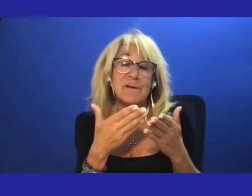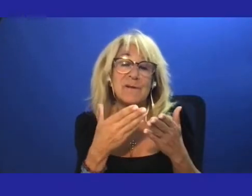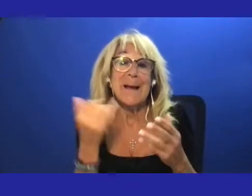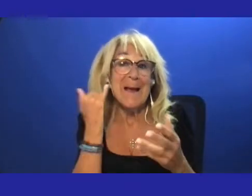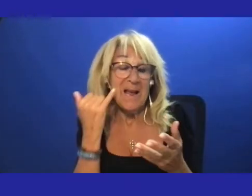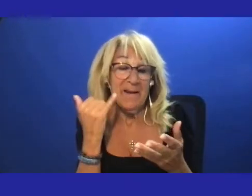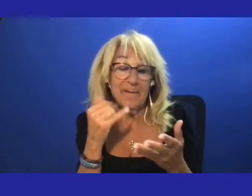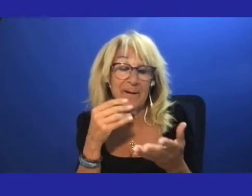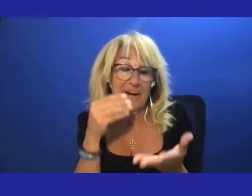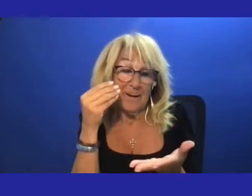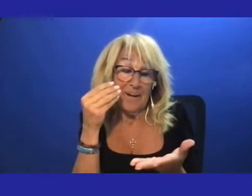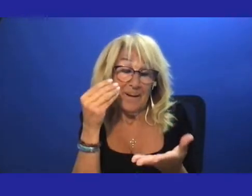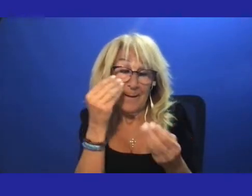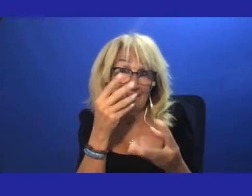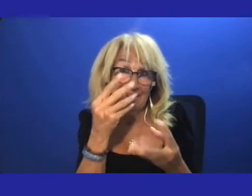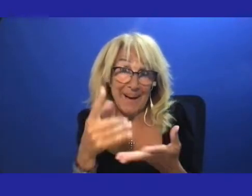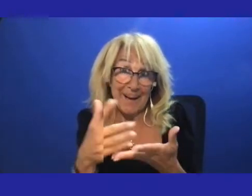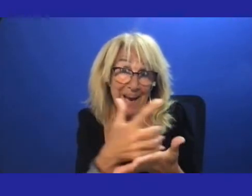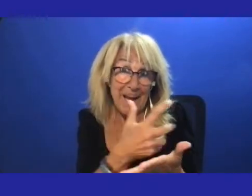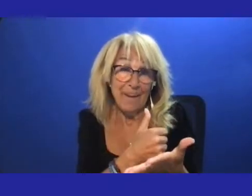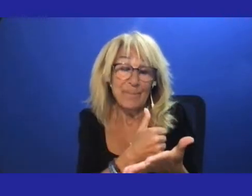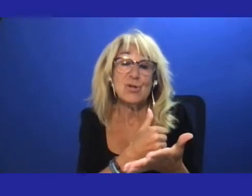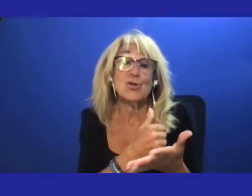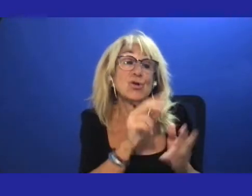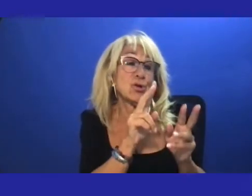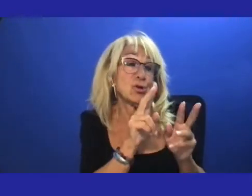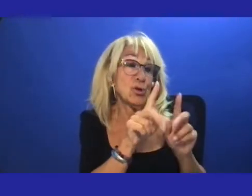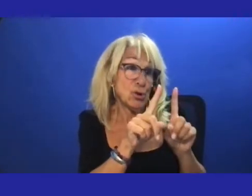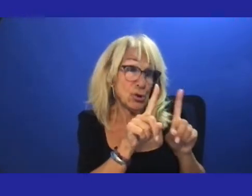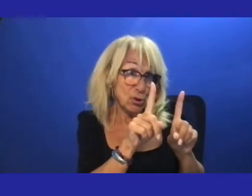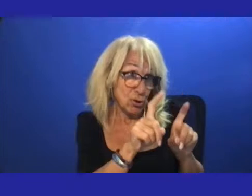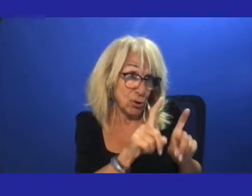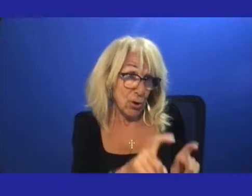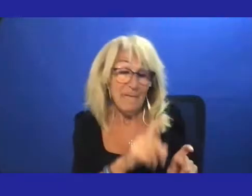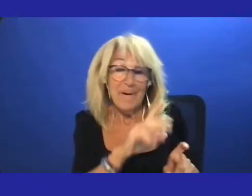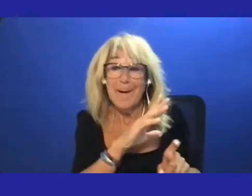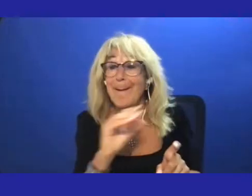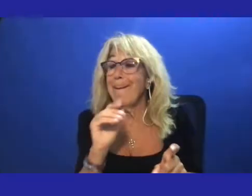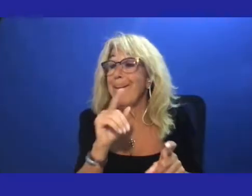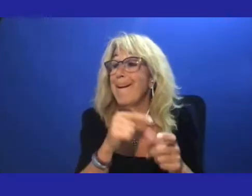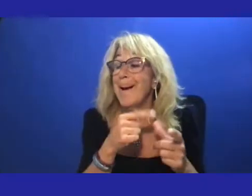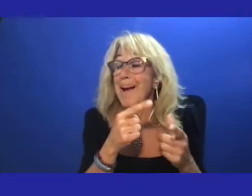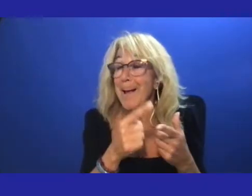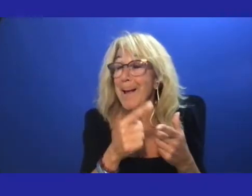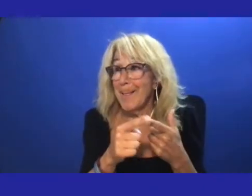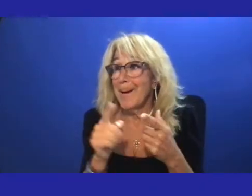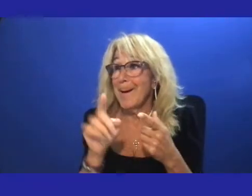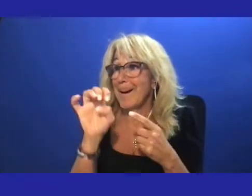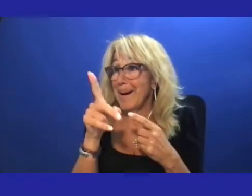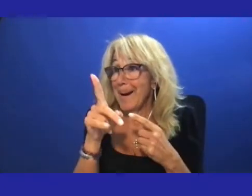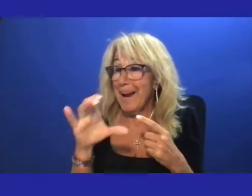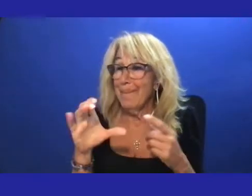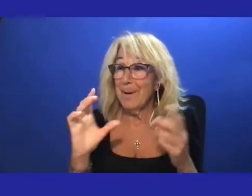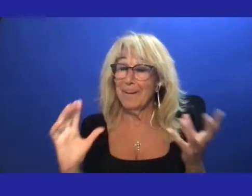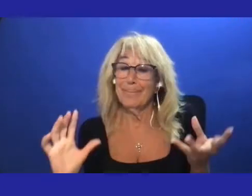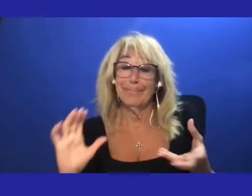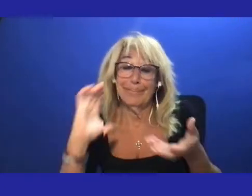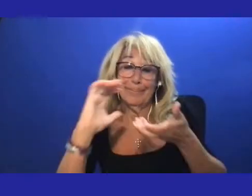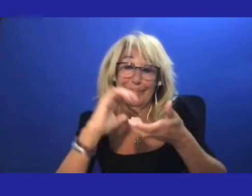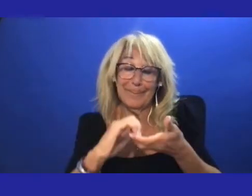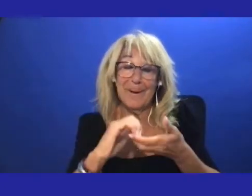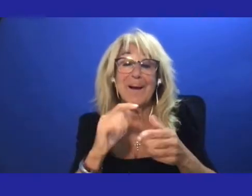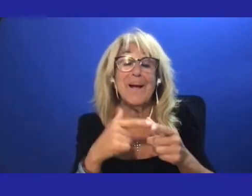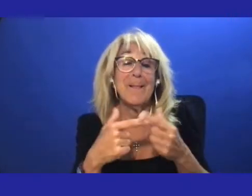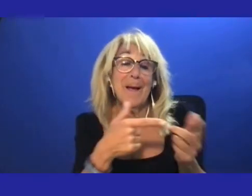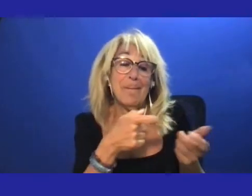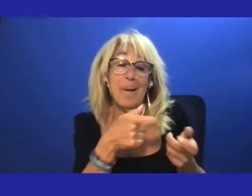on the survey or in Epic and then integrated with the survey response, we can pull our own reports. If you were interested in looking at